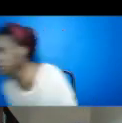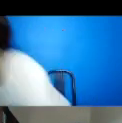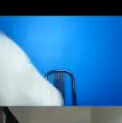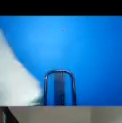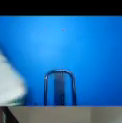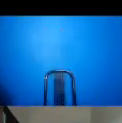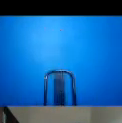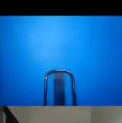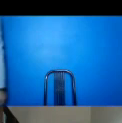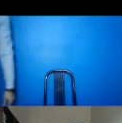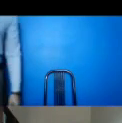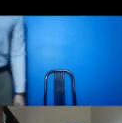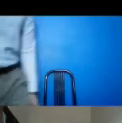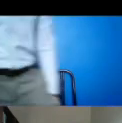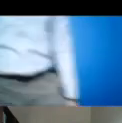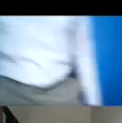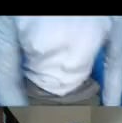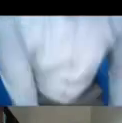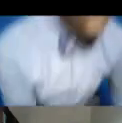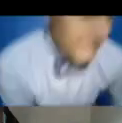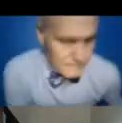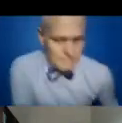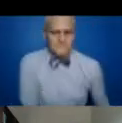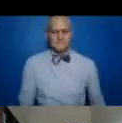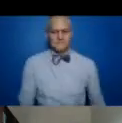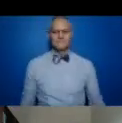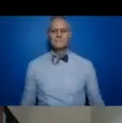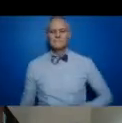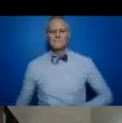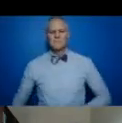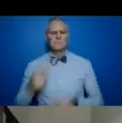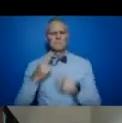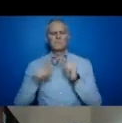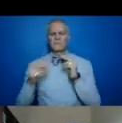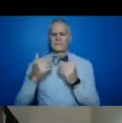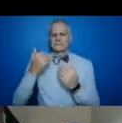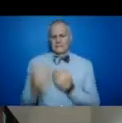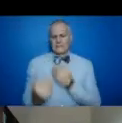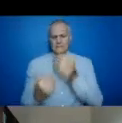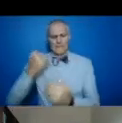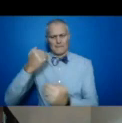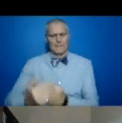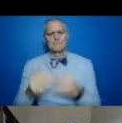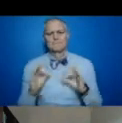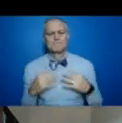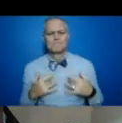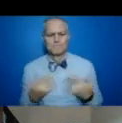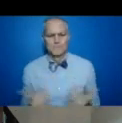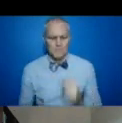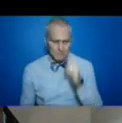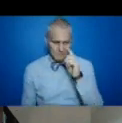quickly about the steps of transformative community conferencing. Um,